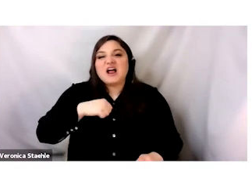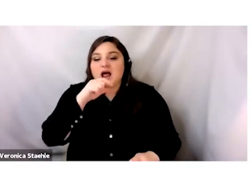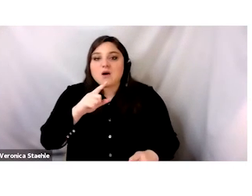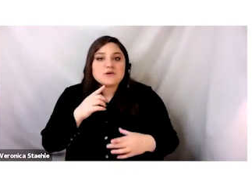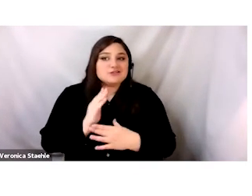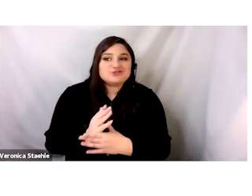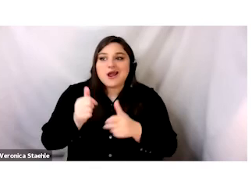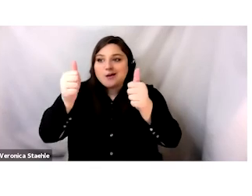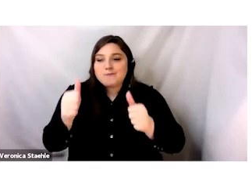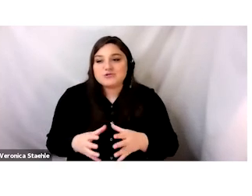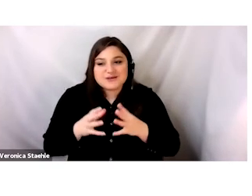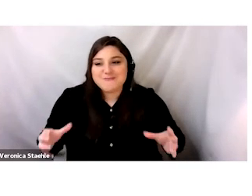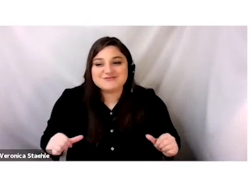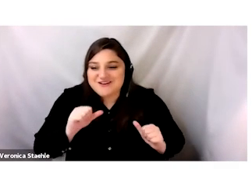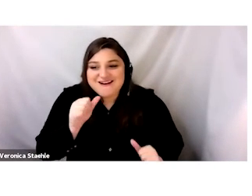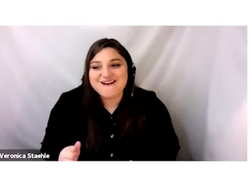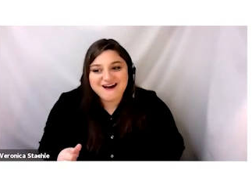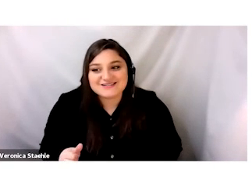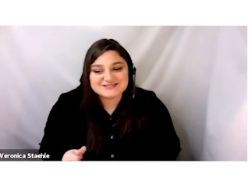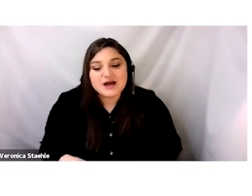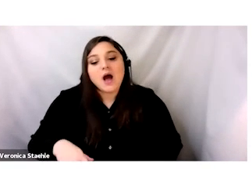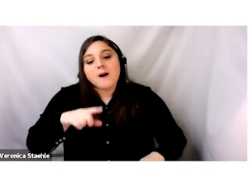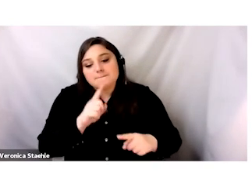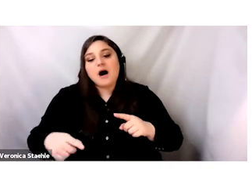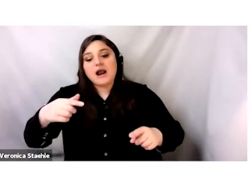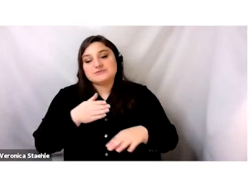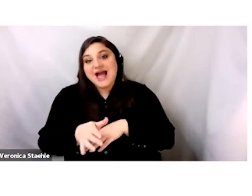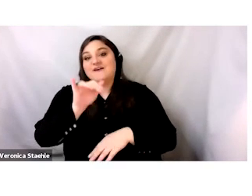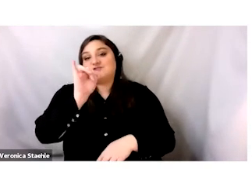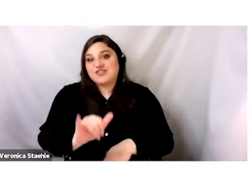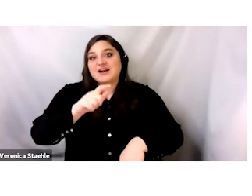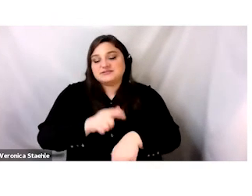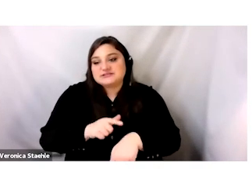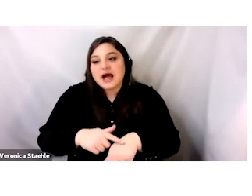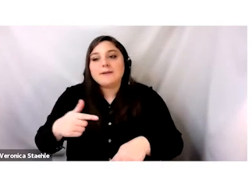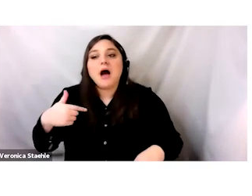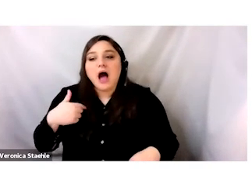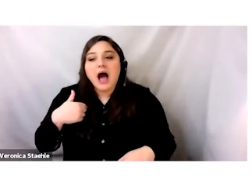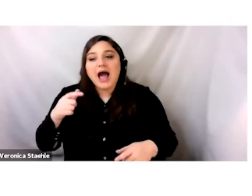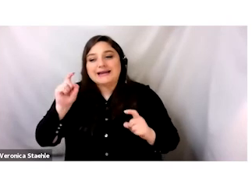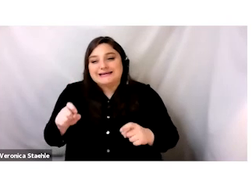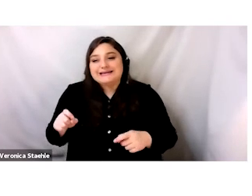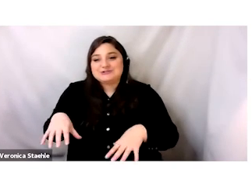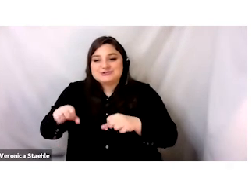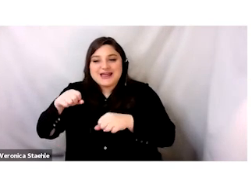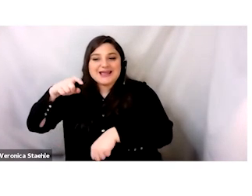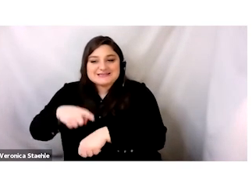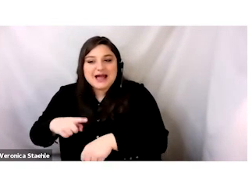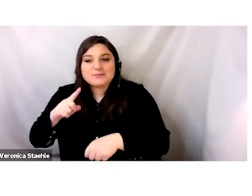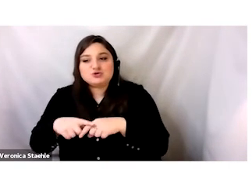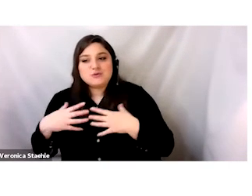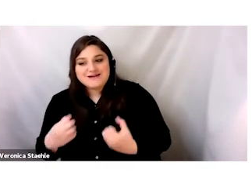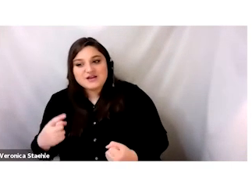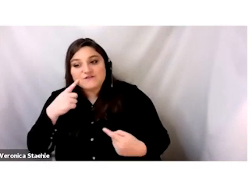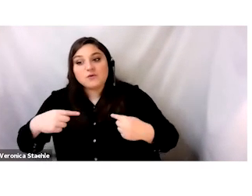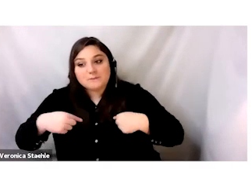was after that time frame that I was able to come back, because I took that space for healing for myself and my family. And I encourage you to always